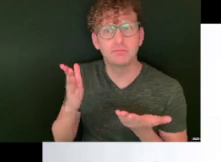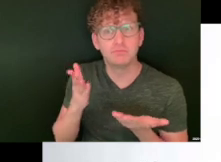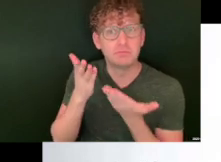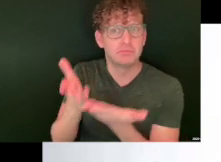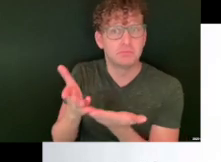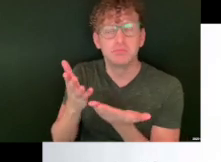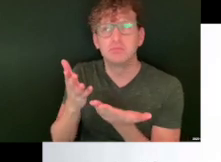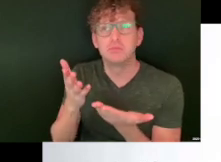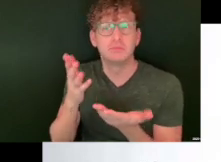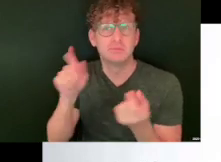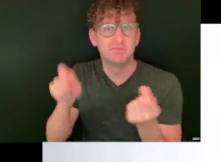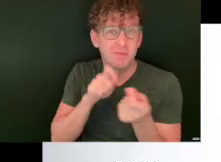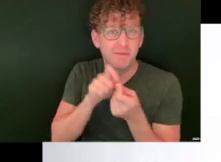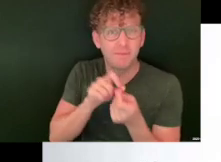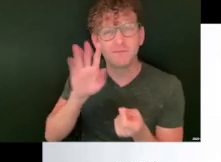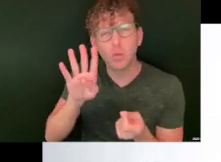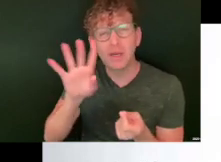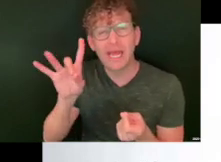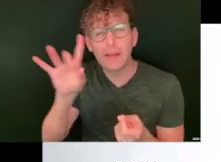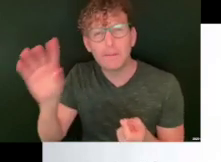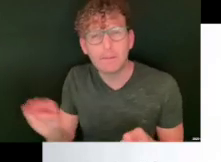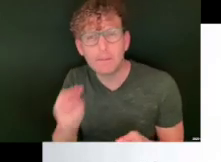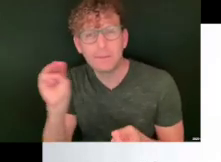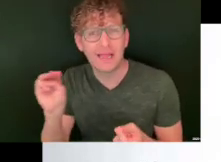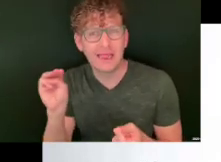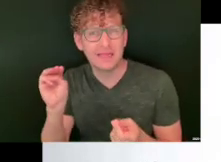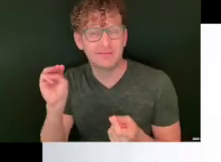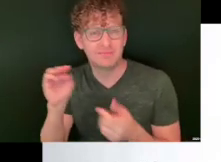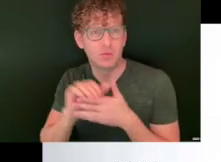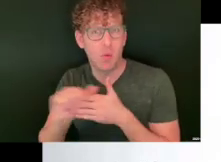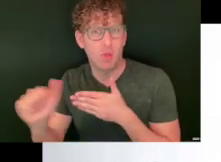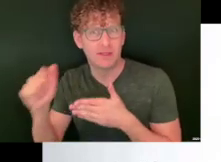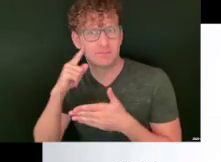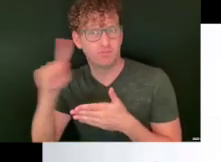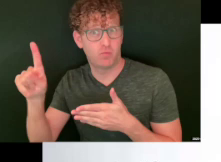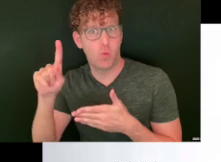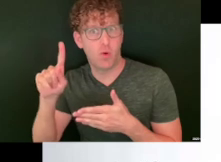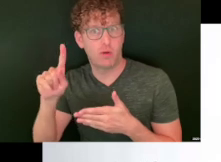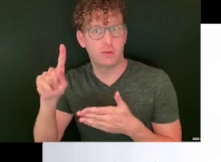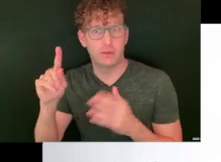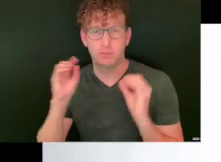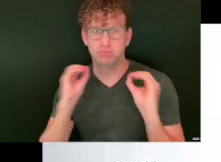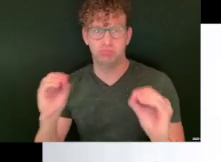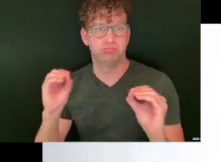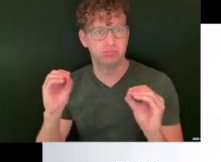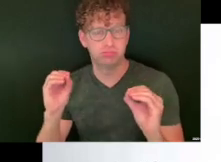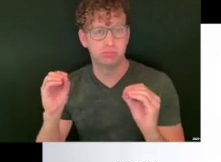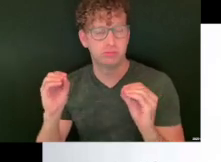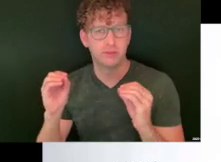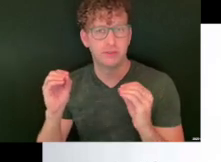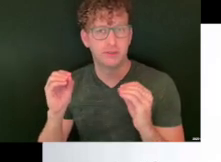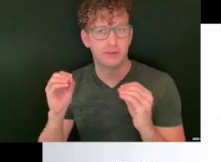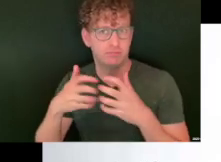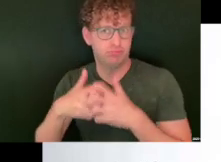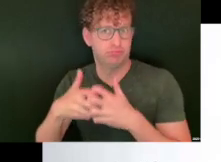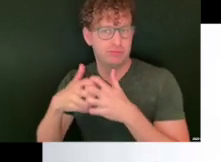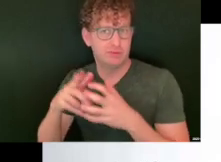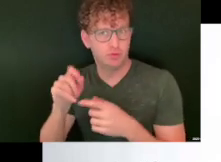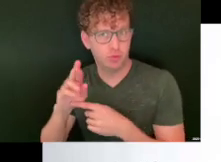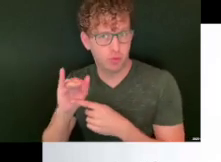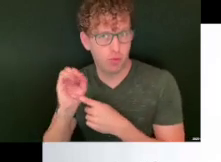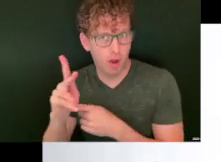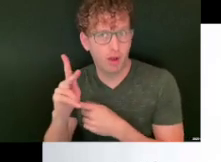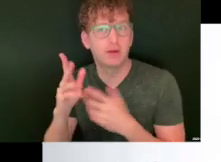mid-May. That's after budget hearings. The legislature must pass a final budget by midnight on